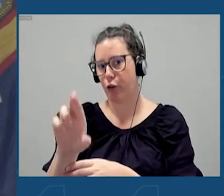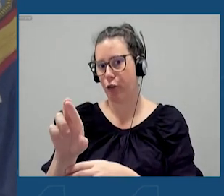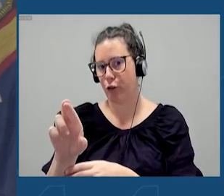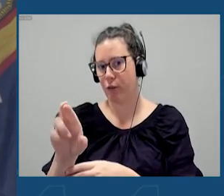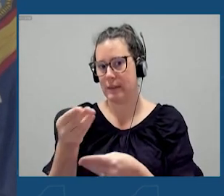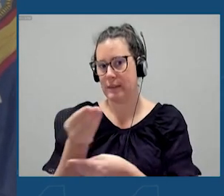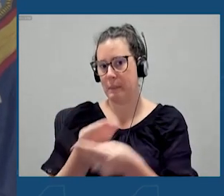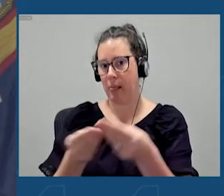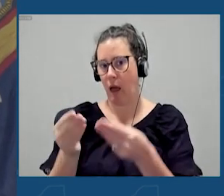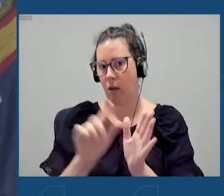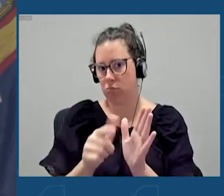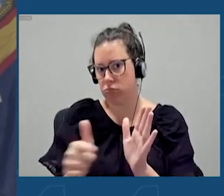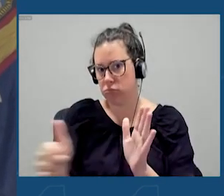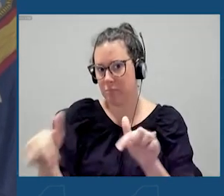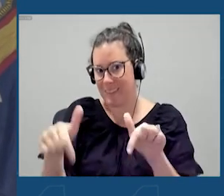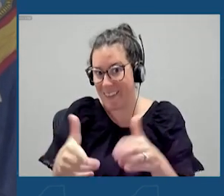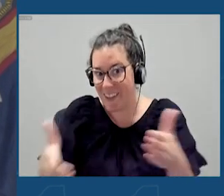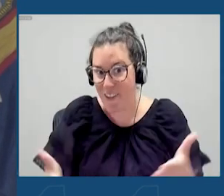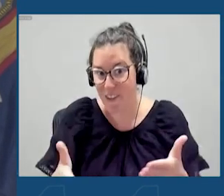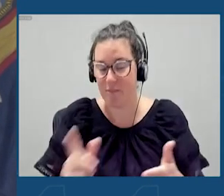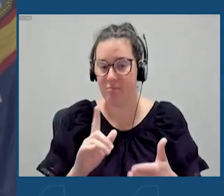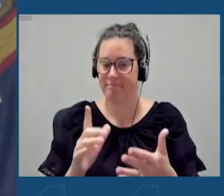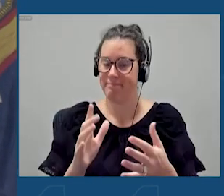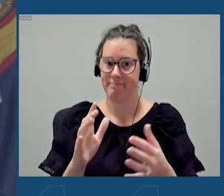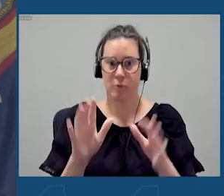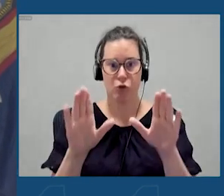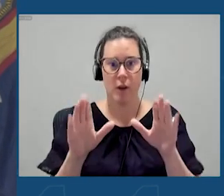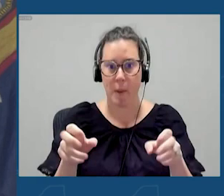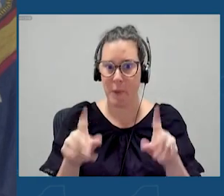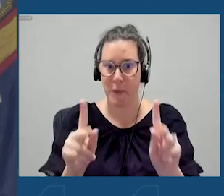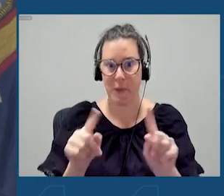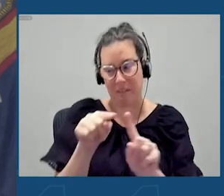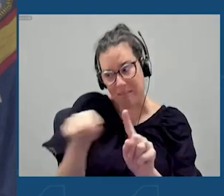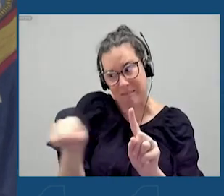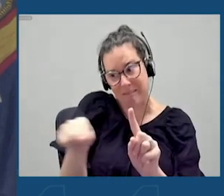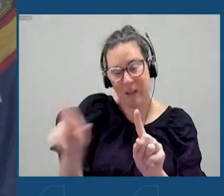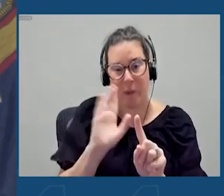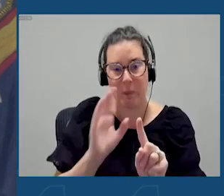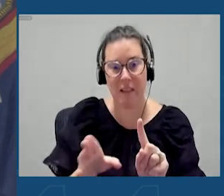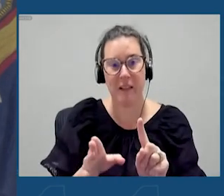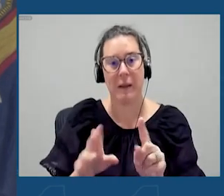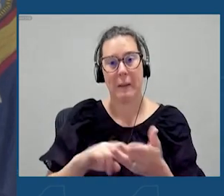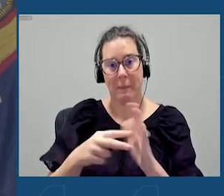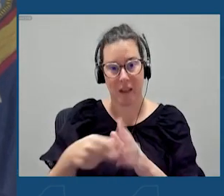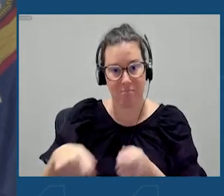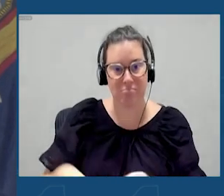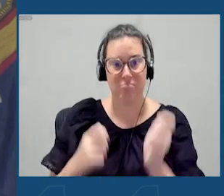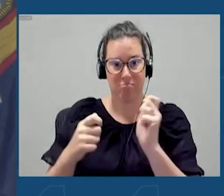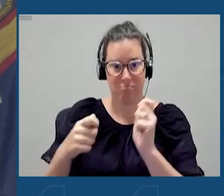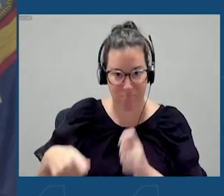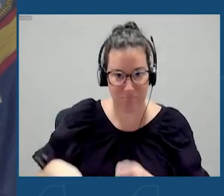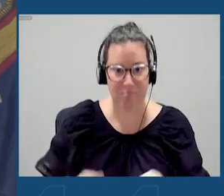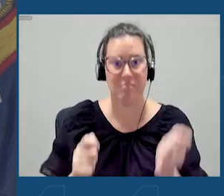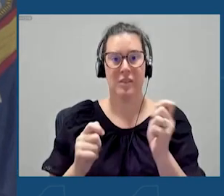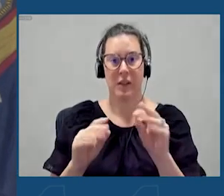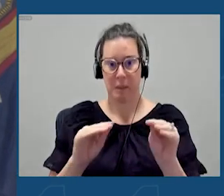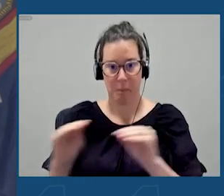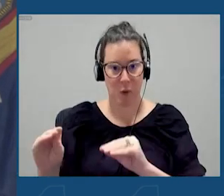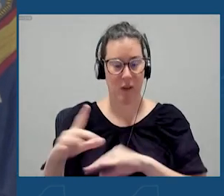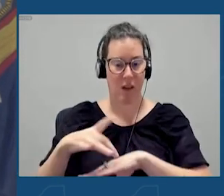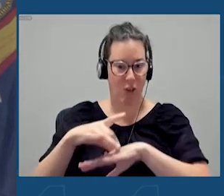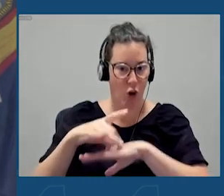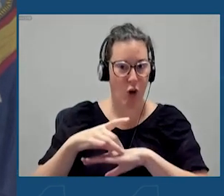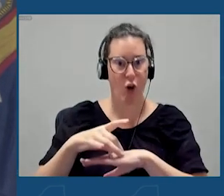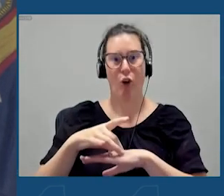the immediate opportunity, just a few hundred yards from where we're standing. It means that the excavation, the moving of the earth, the